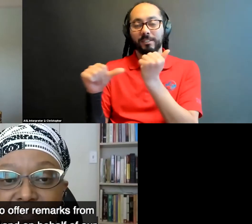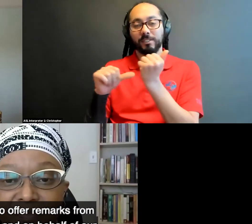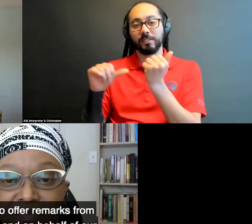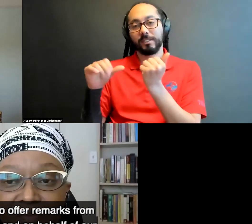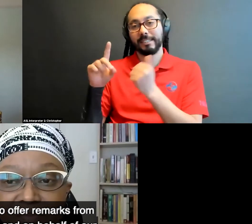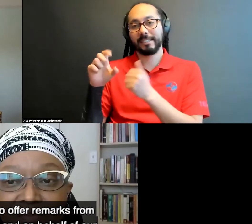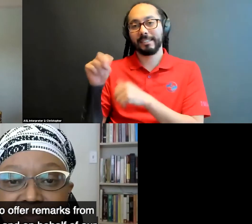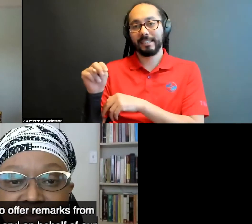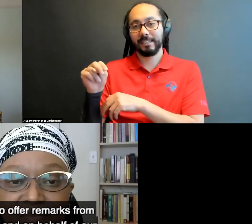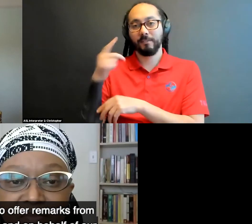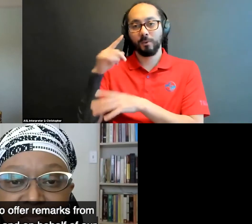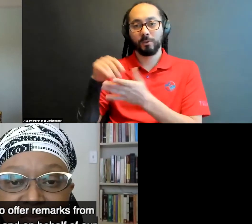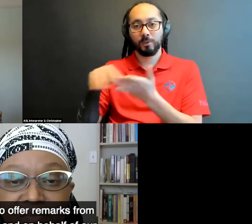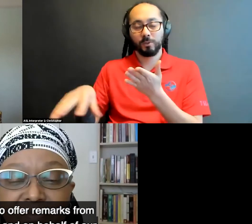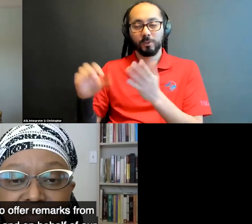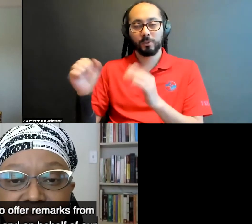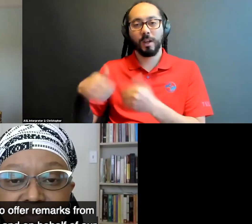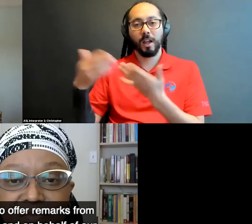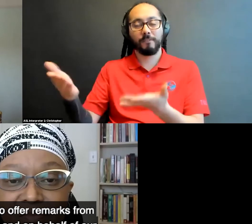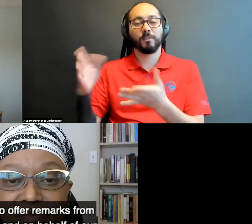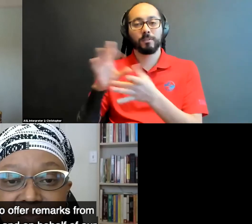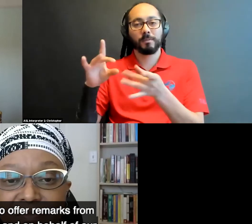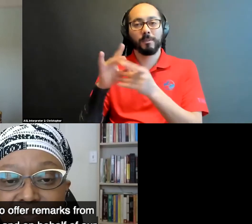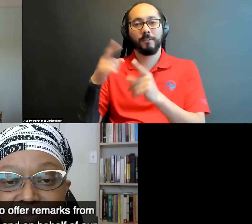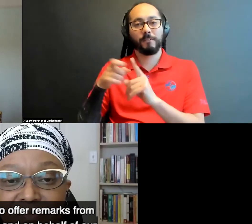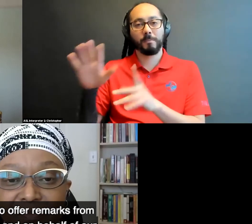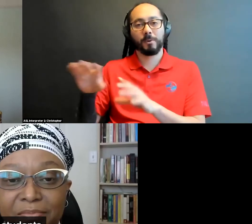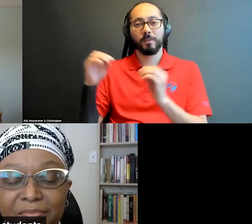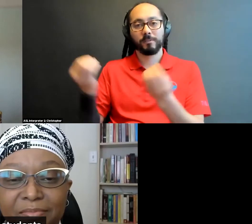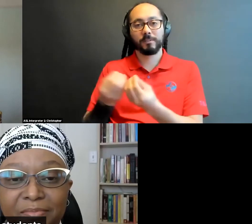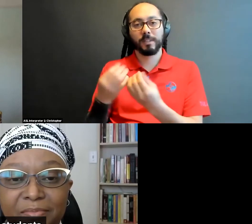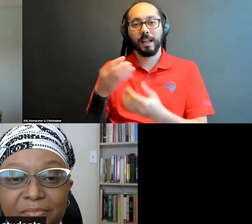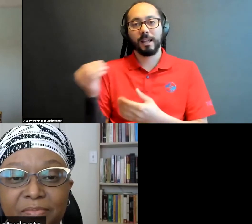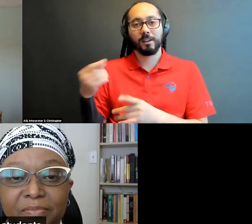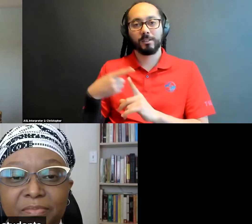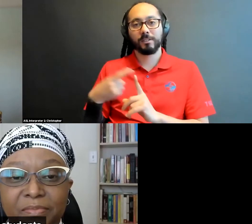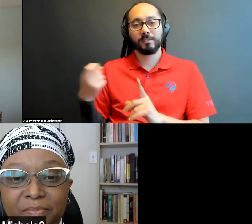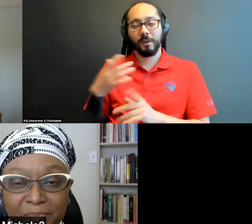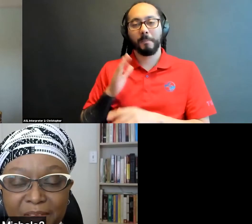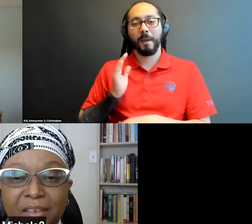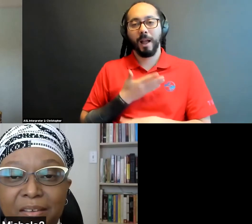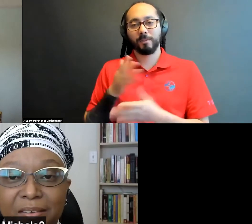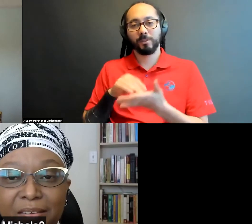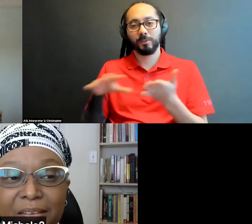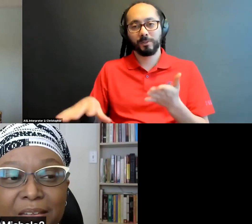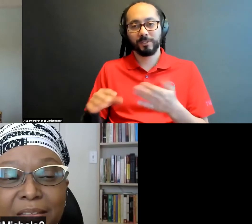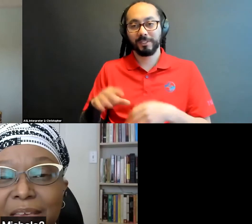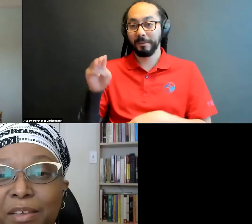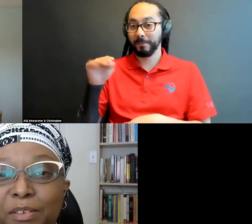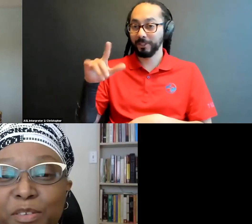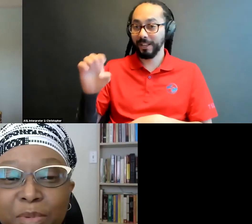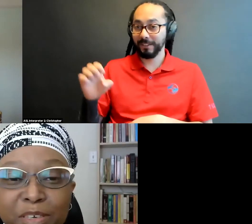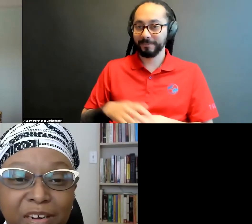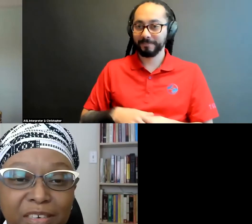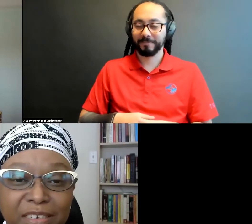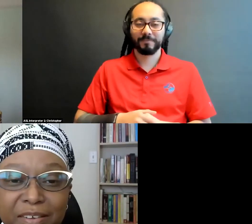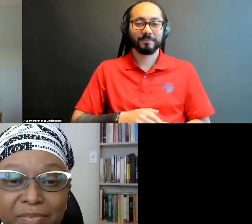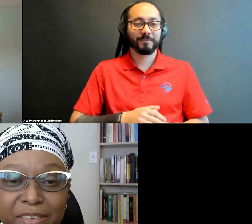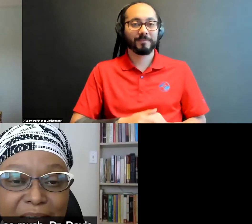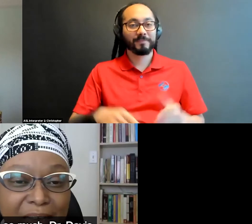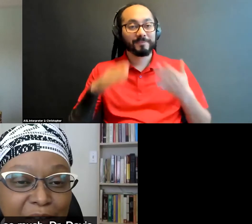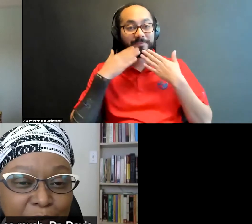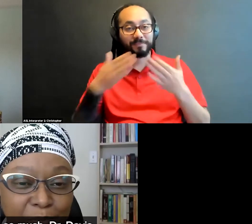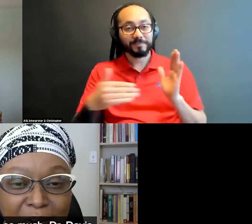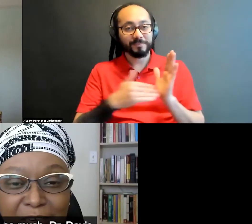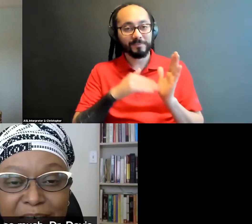to offer remarks from her offices and on behalf of our students. Michelle? Thank you so much, Dr.